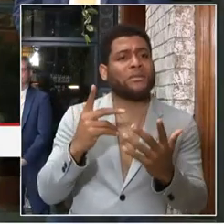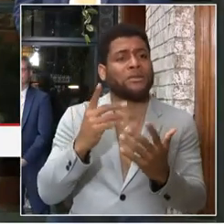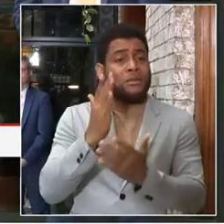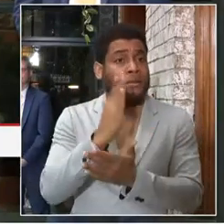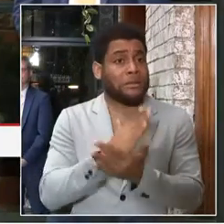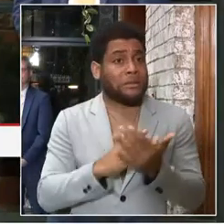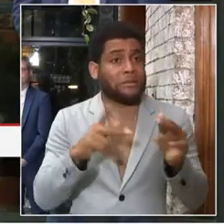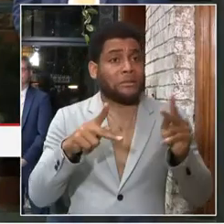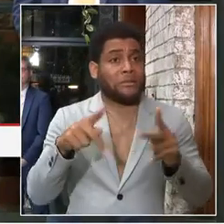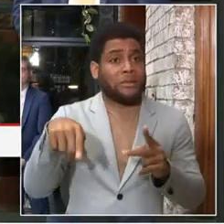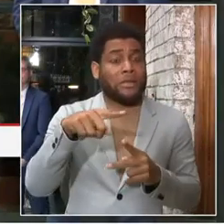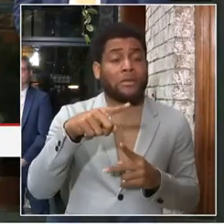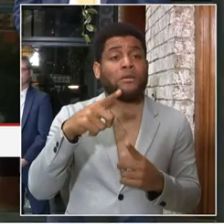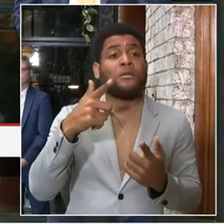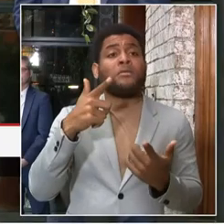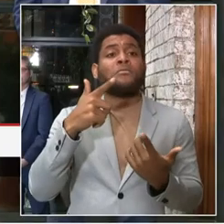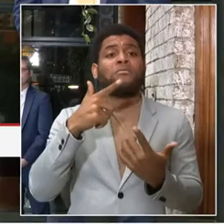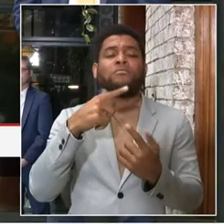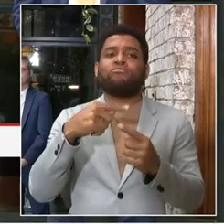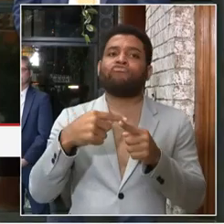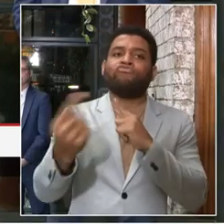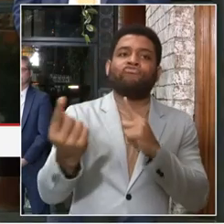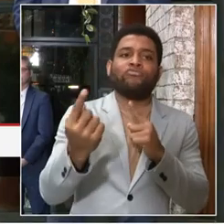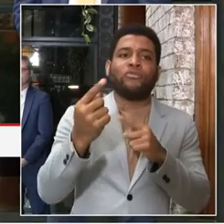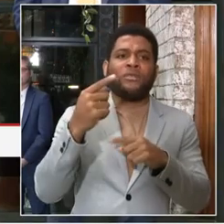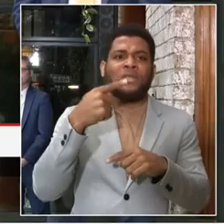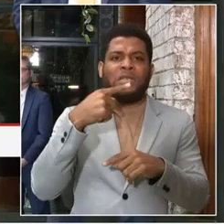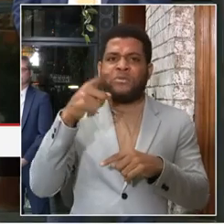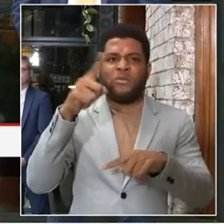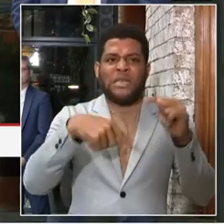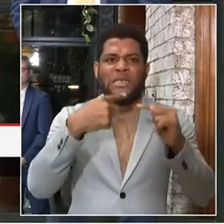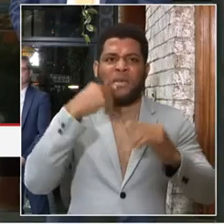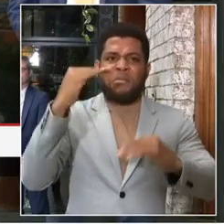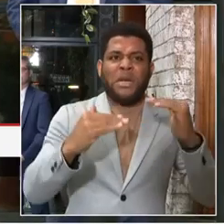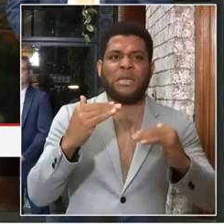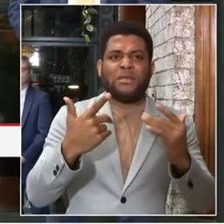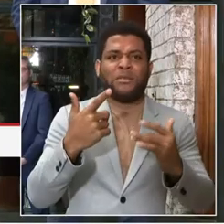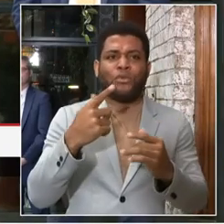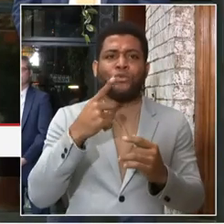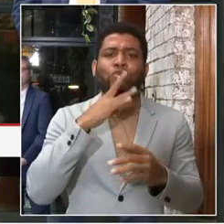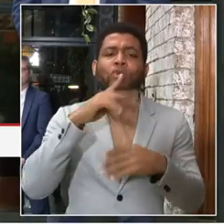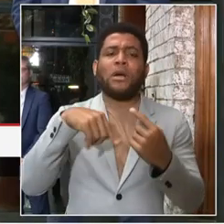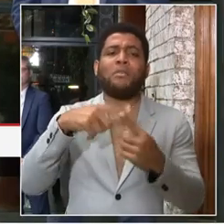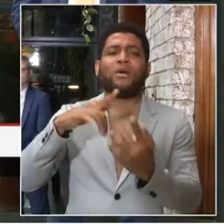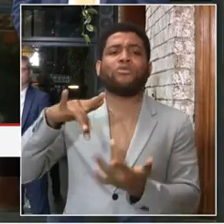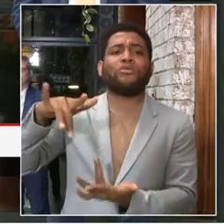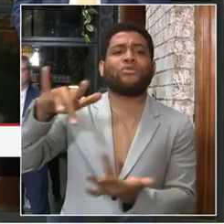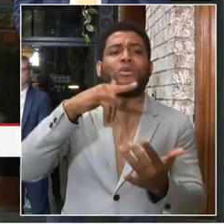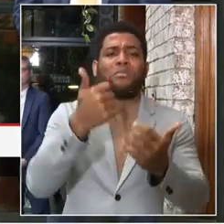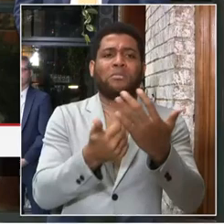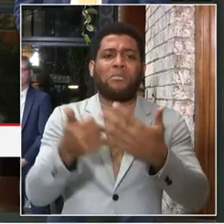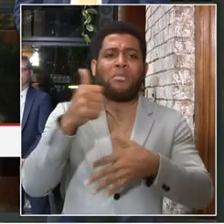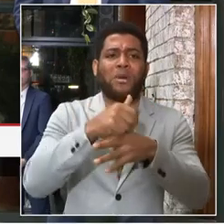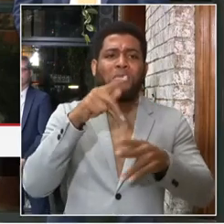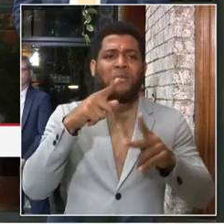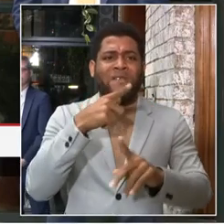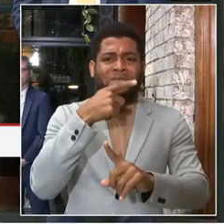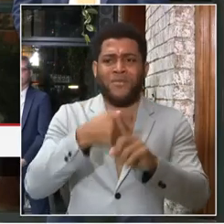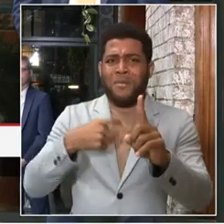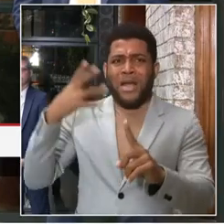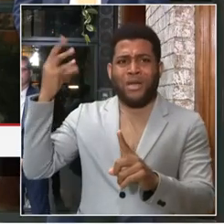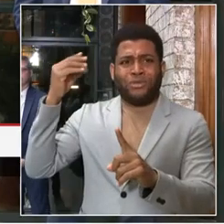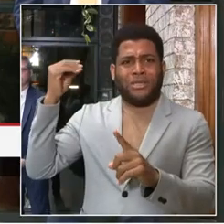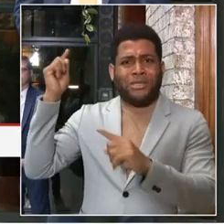will argue that you cannot strike balance when you talk about tourism and you prioritize people coming outside of the city and feeling comfortable